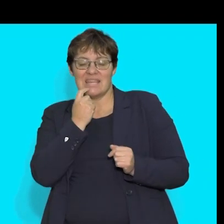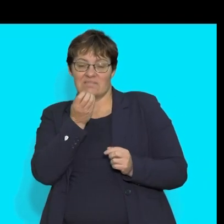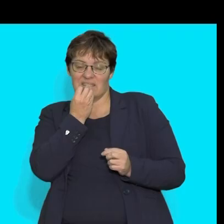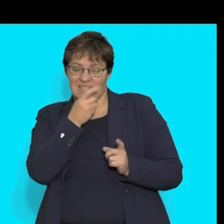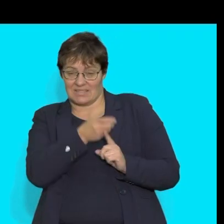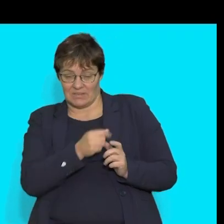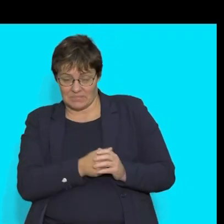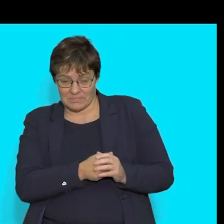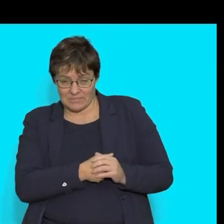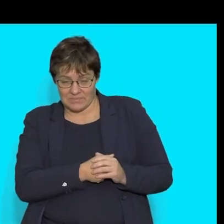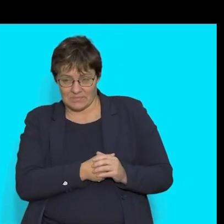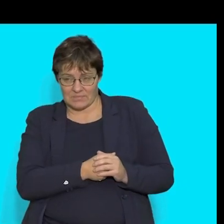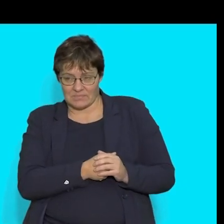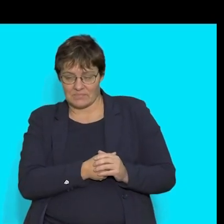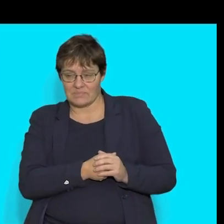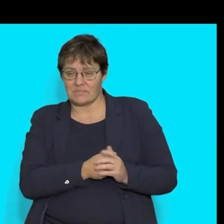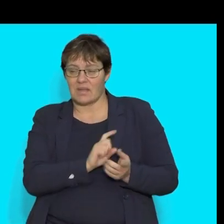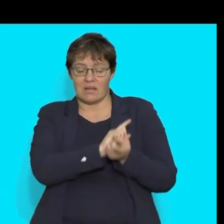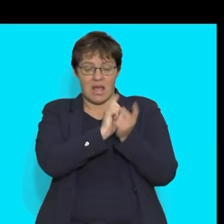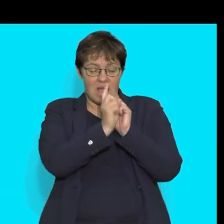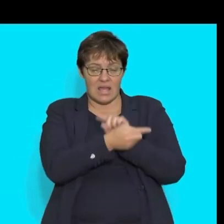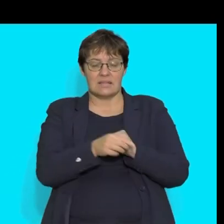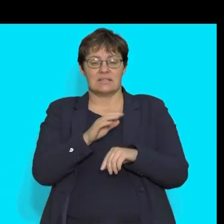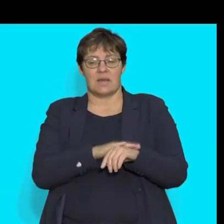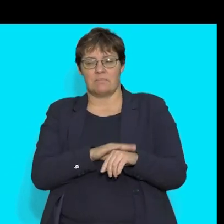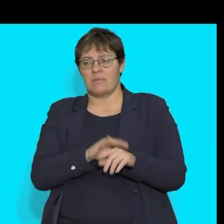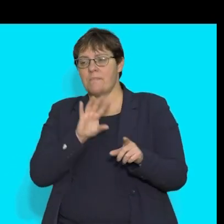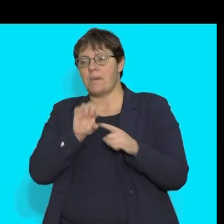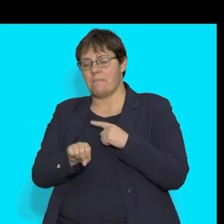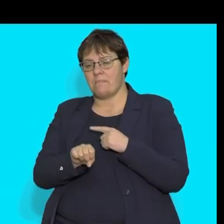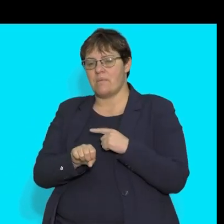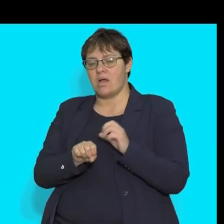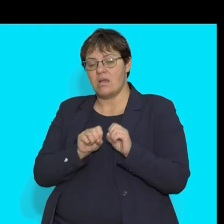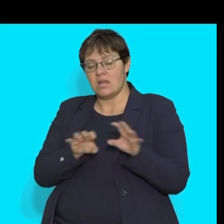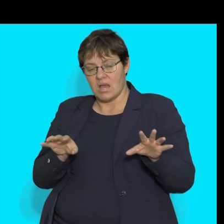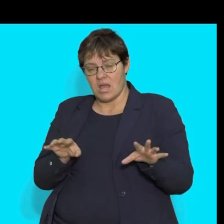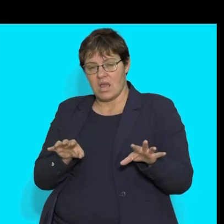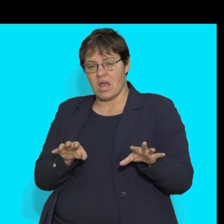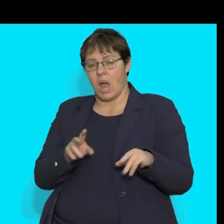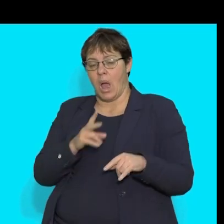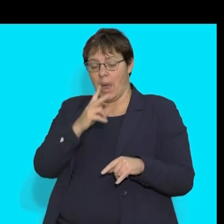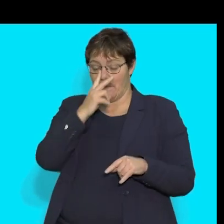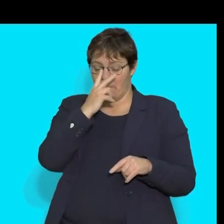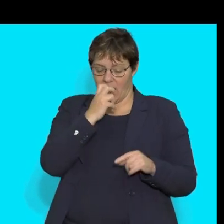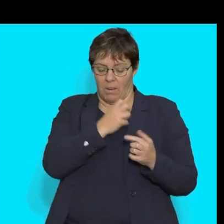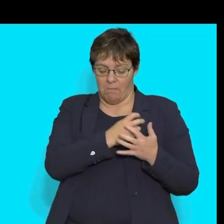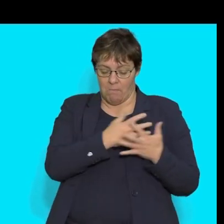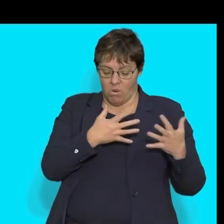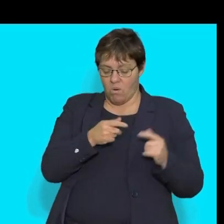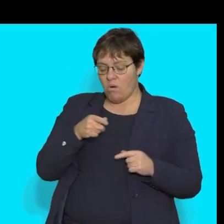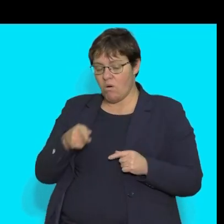soft target. Gradually over time, we'll find that the distribution and the numbers of these individuals have